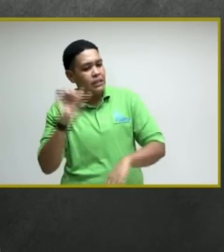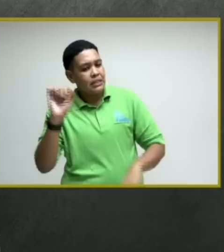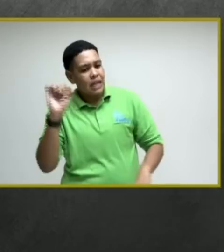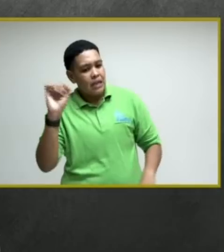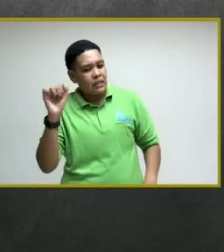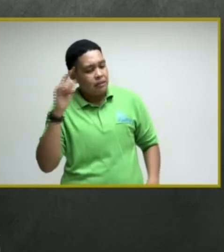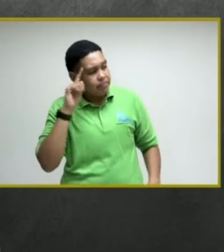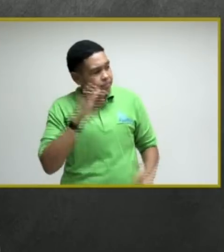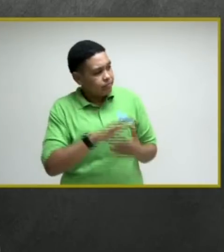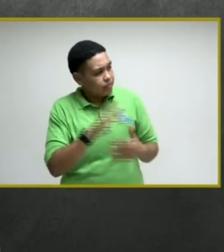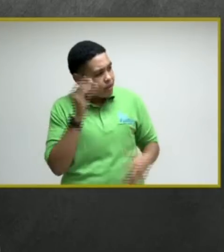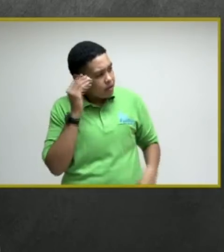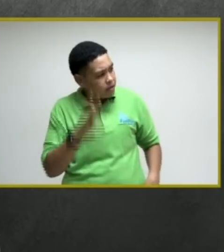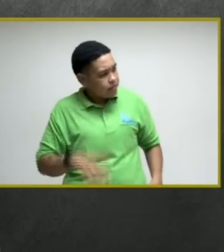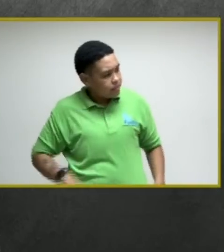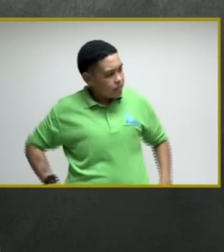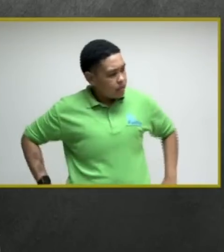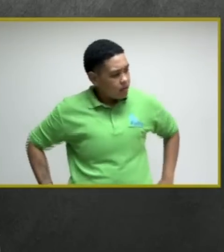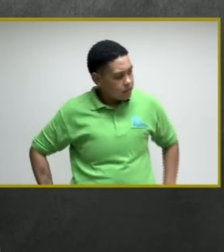you said?